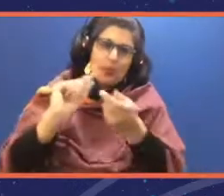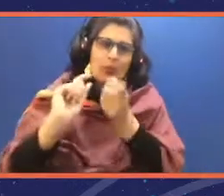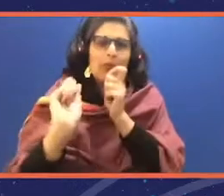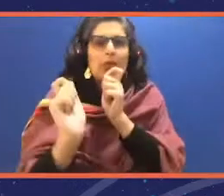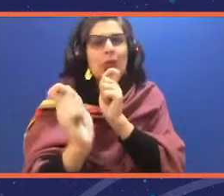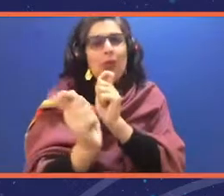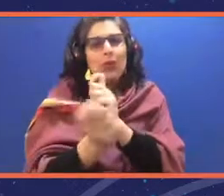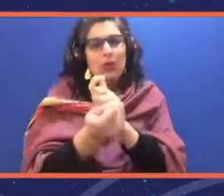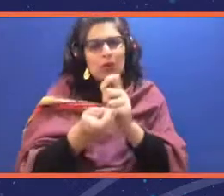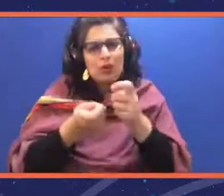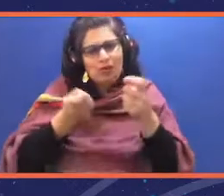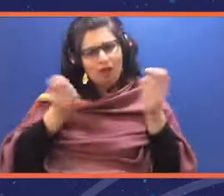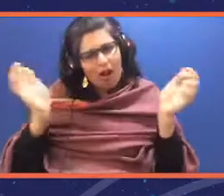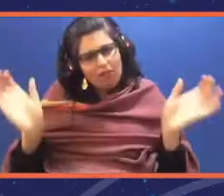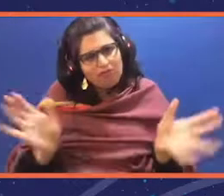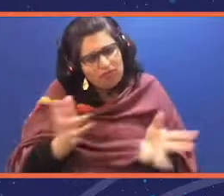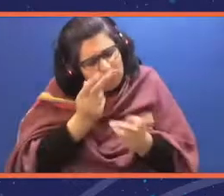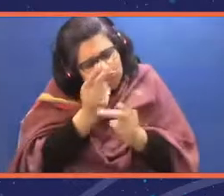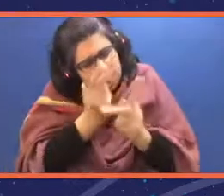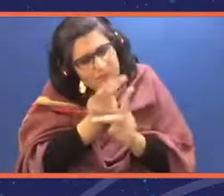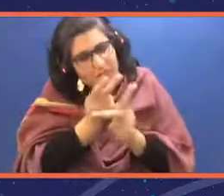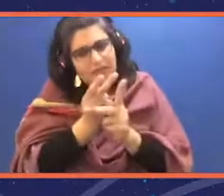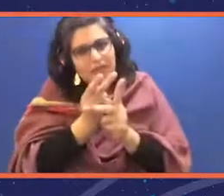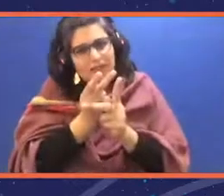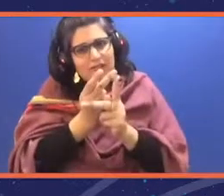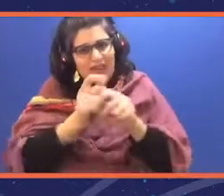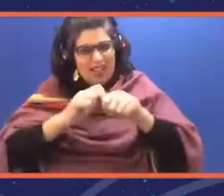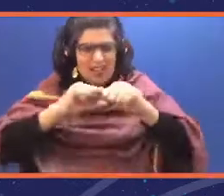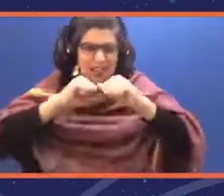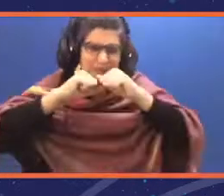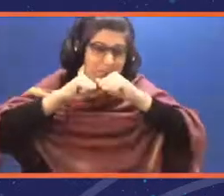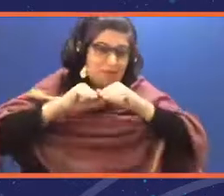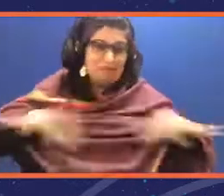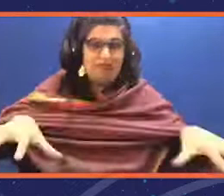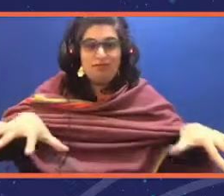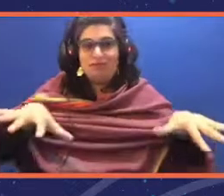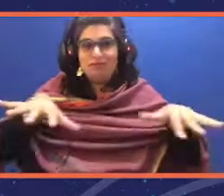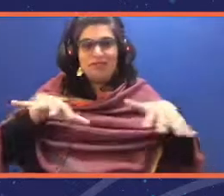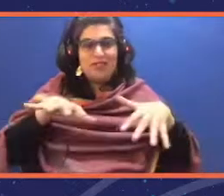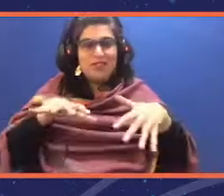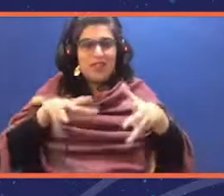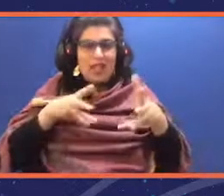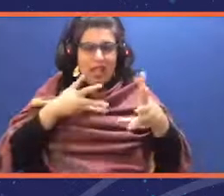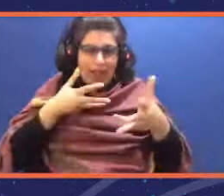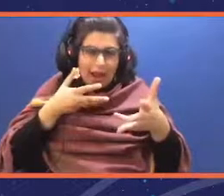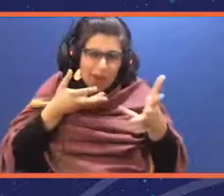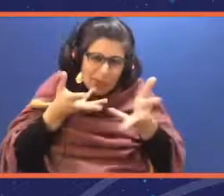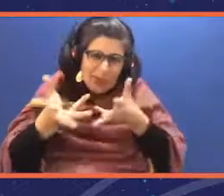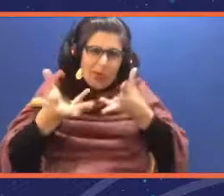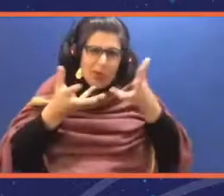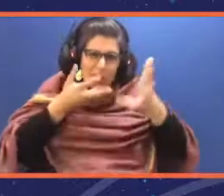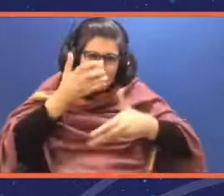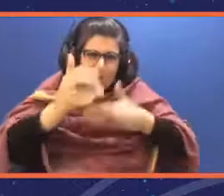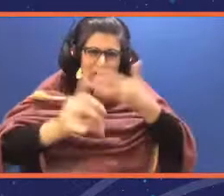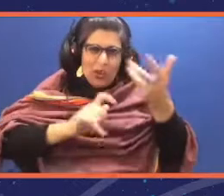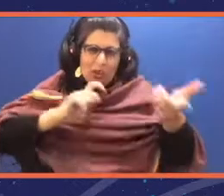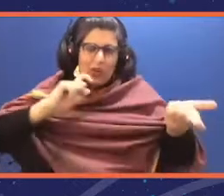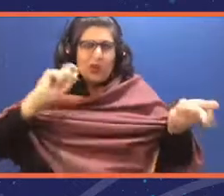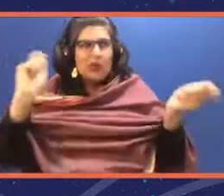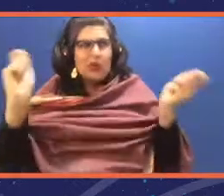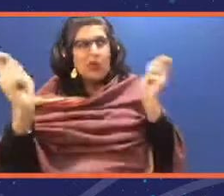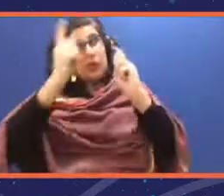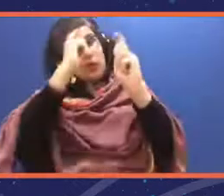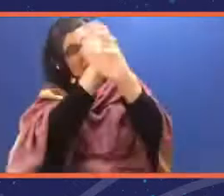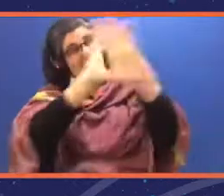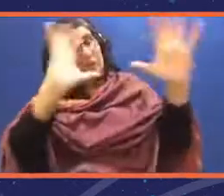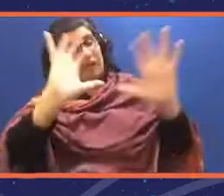like, you know, catharsis, like, you know, like, worked through, reimagined. In the way that we're reimagining all